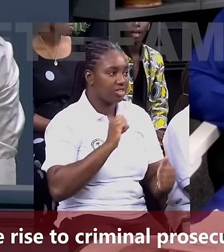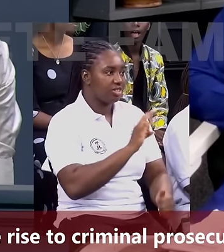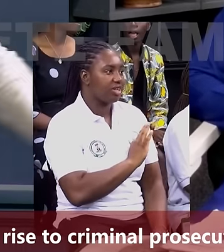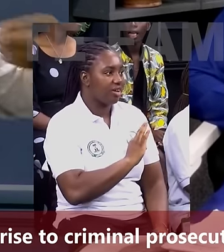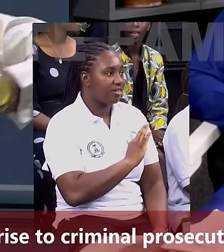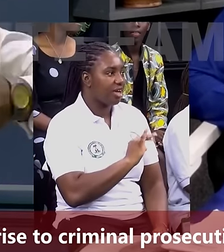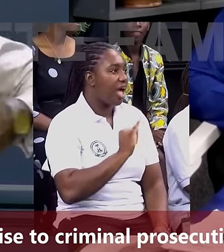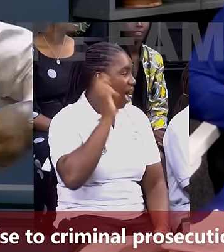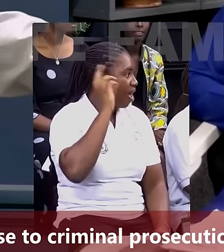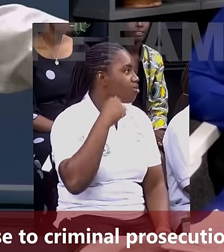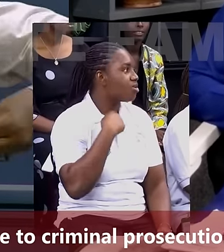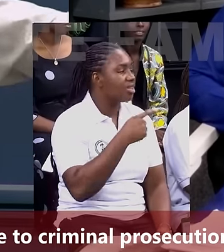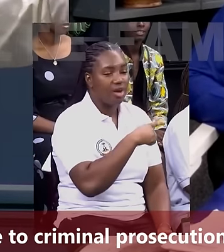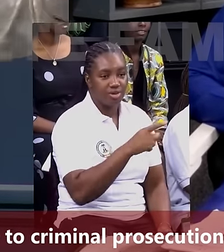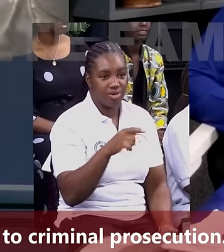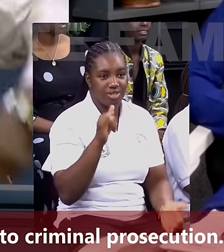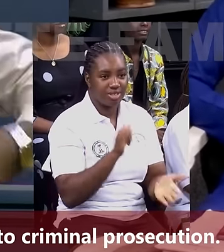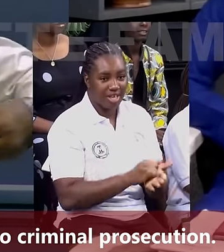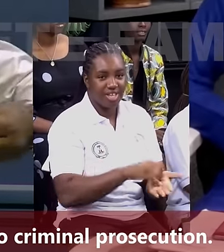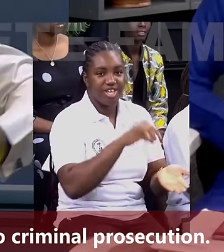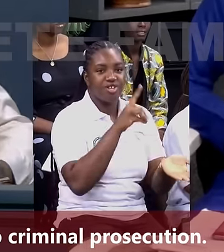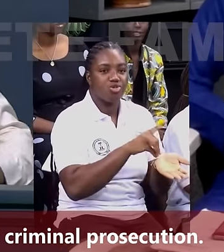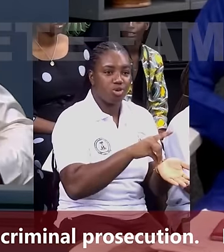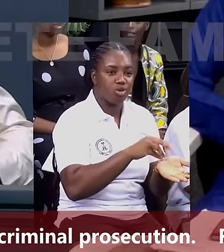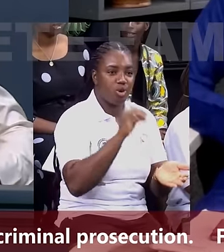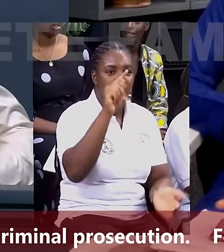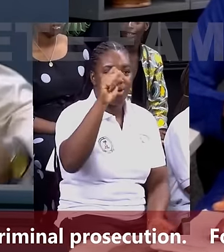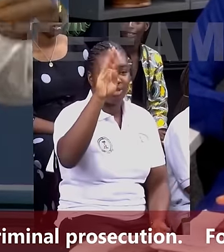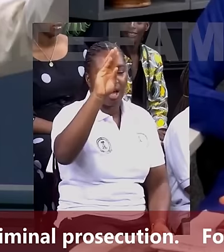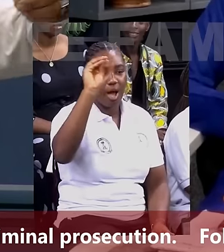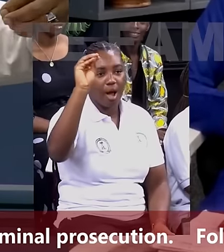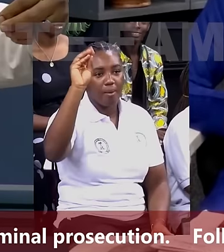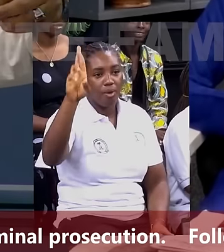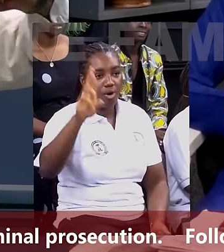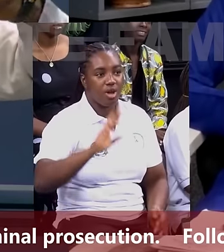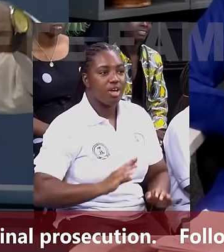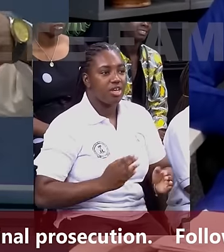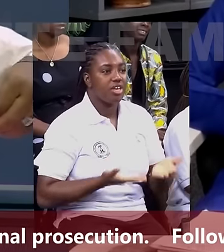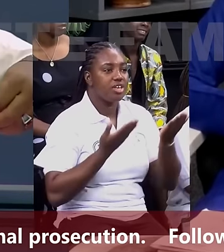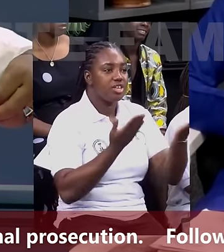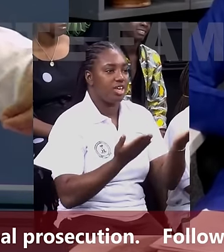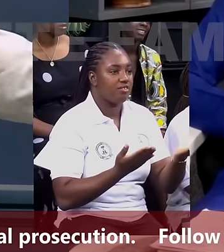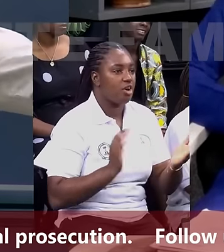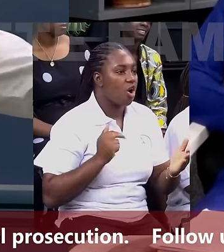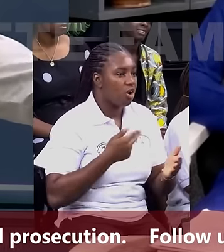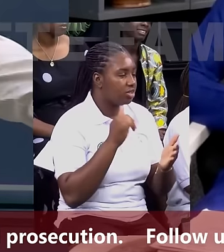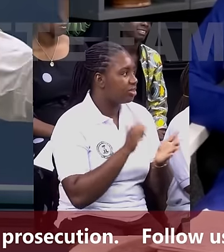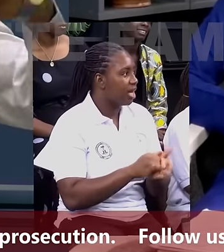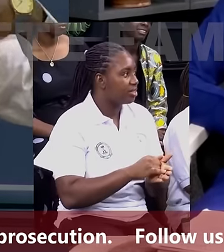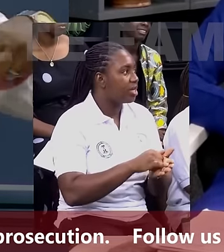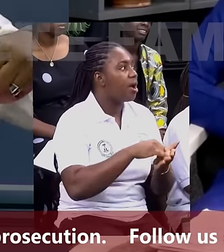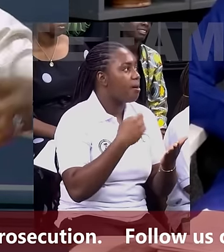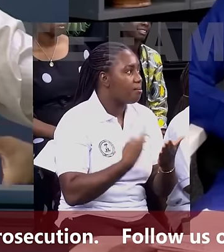Yes, I go tell them, say now, Dr. Otabor donate 1 million naira to us. The same Dr. Otabor, now they try